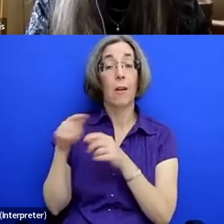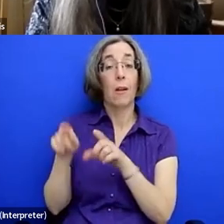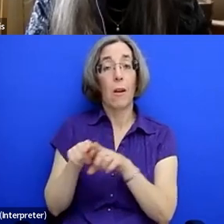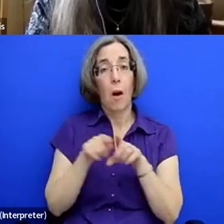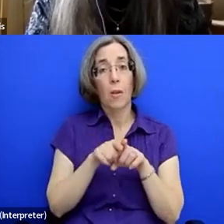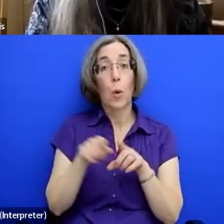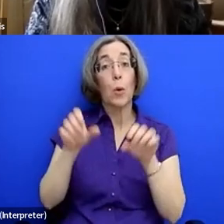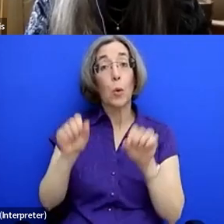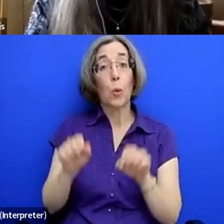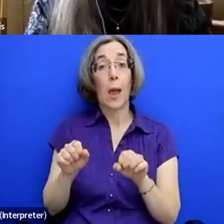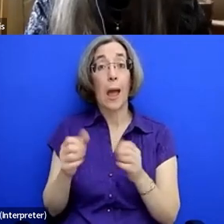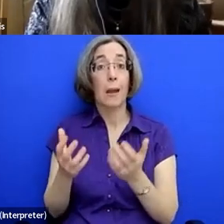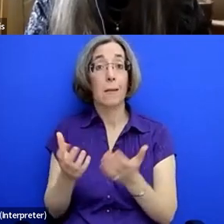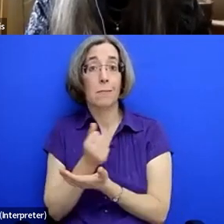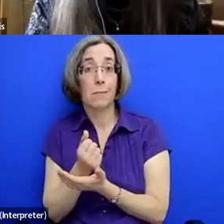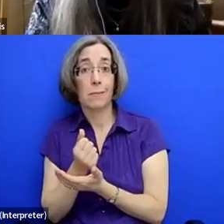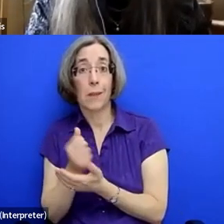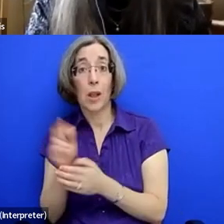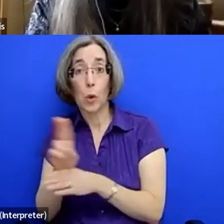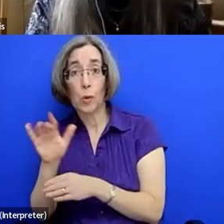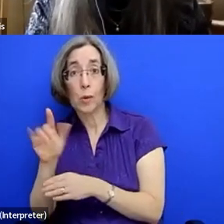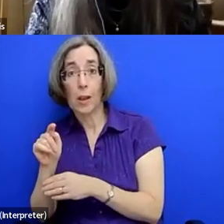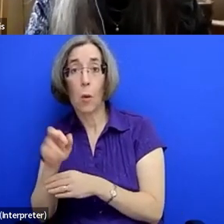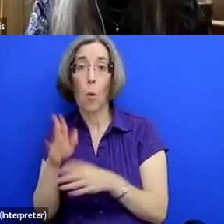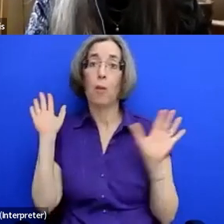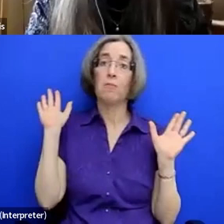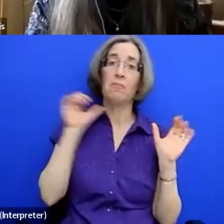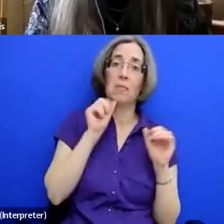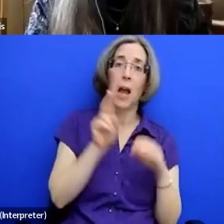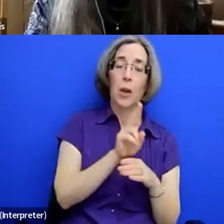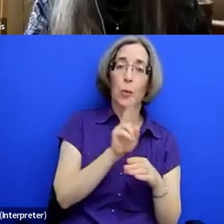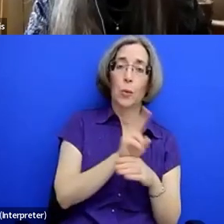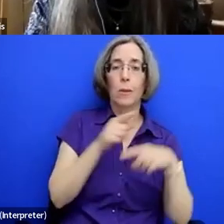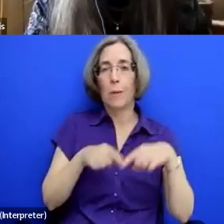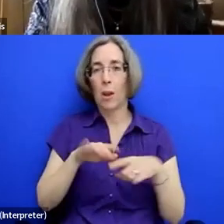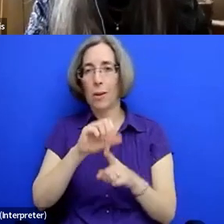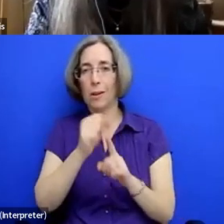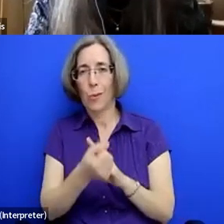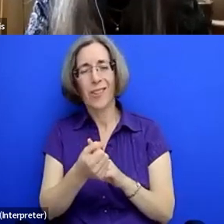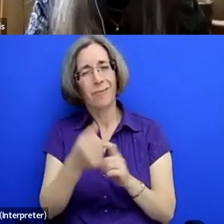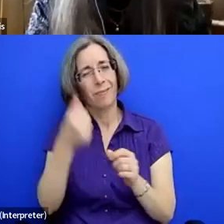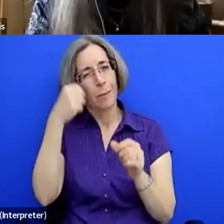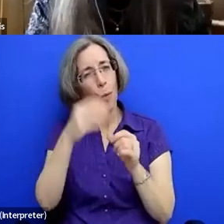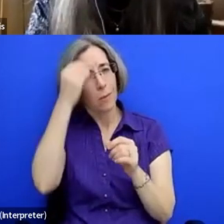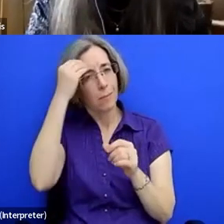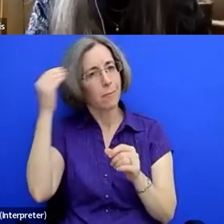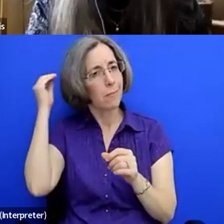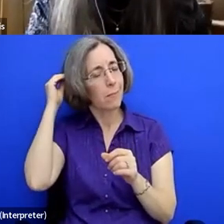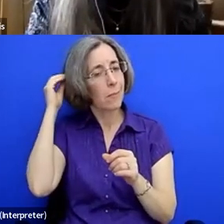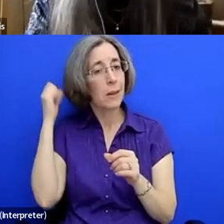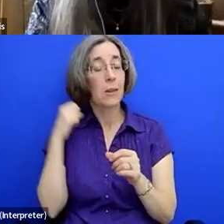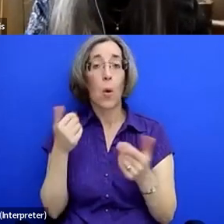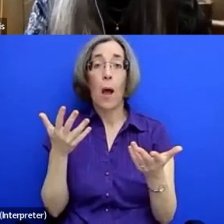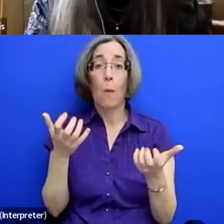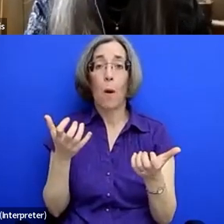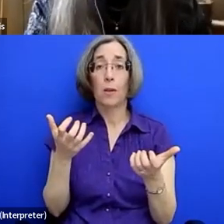employ and not employ based on the situation. I think that's very important to remember. So I just want to acknowledge that very